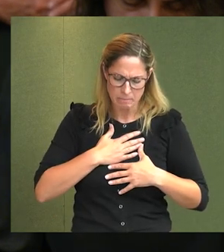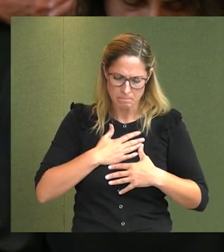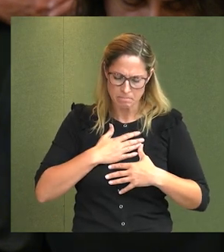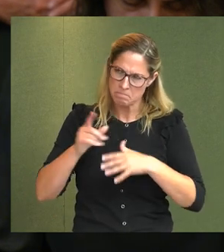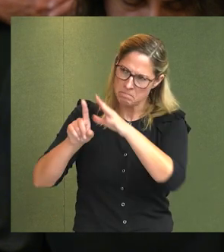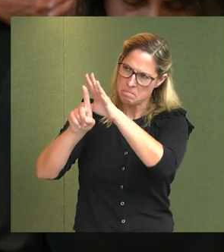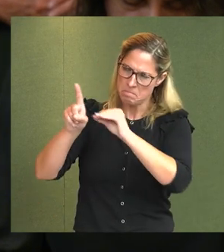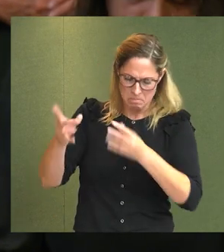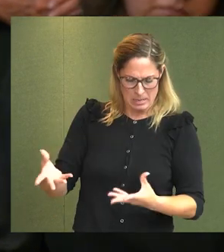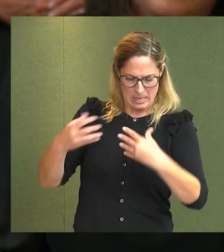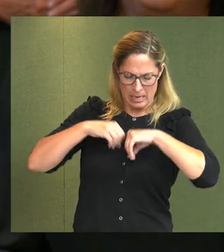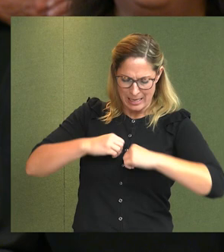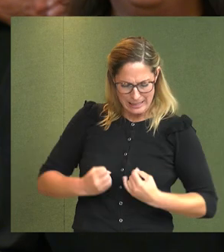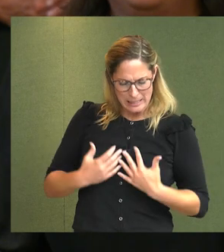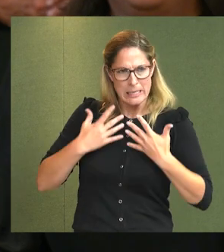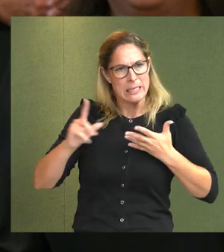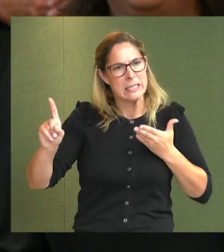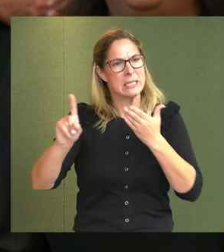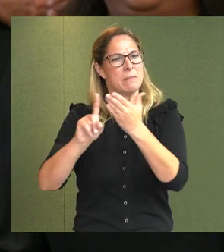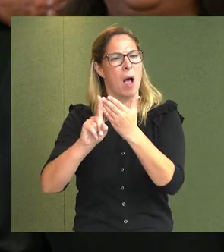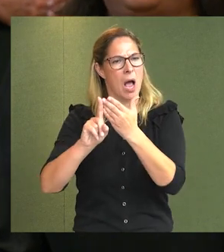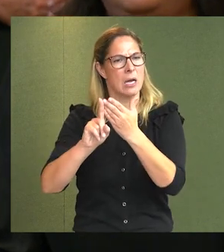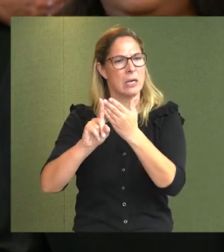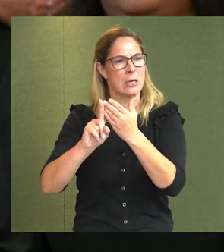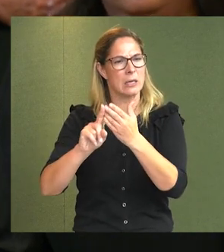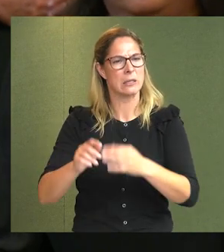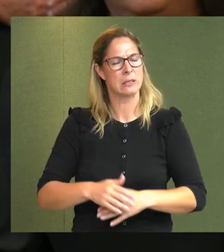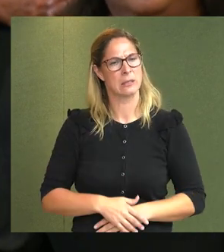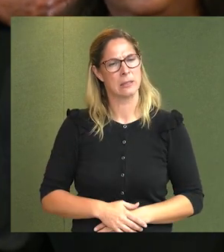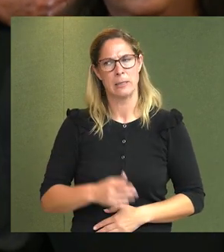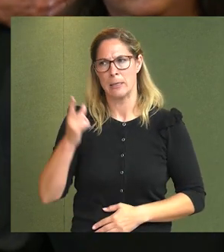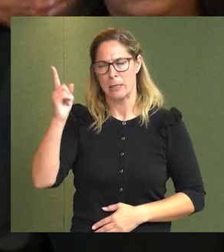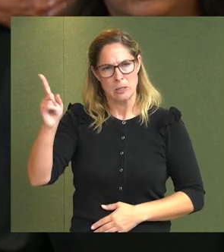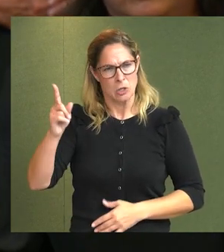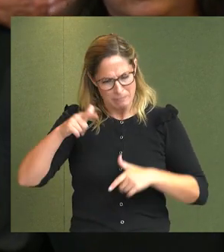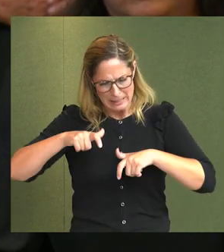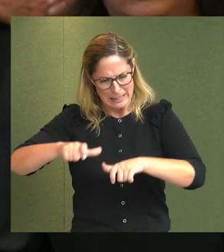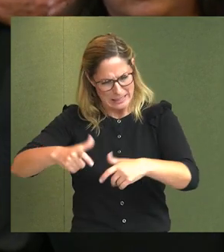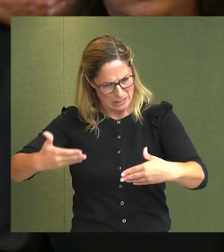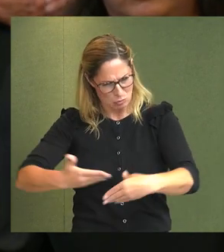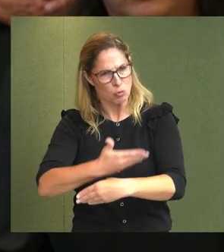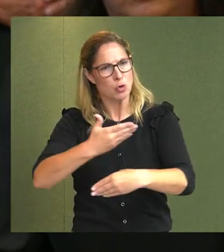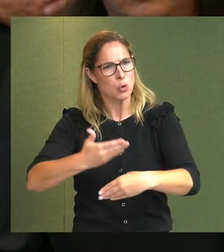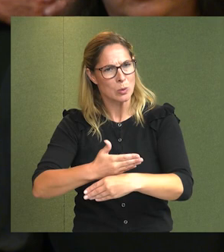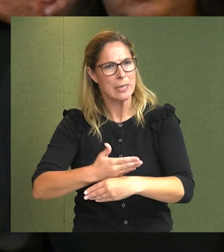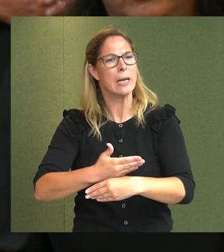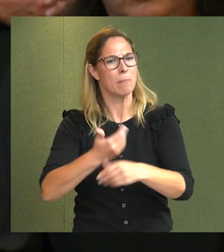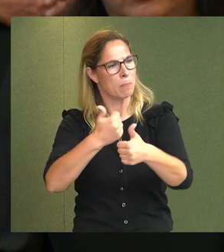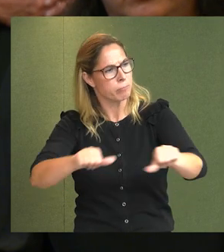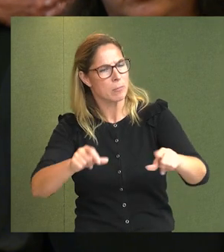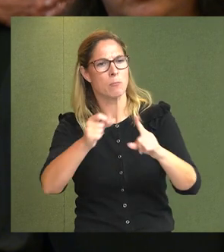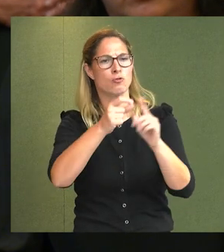perform her duty one last time when she received the new Prime Minister with a big smile just a day before she sadly passed